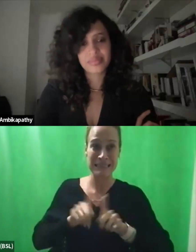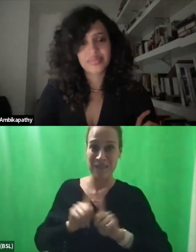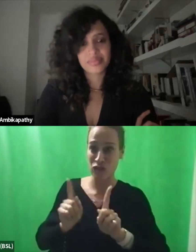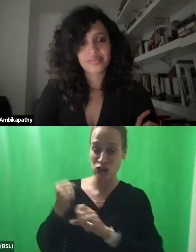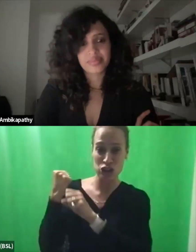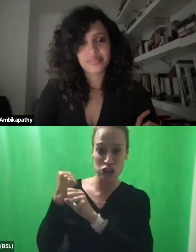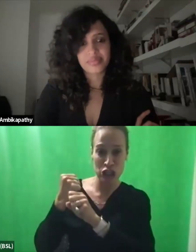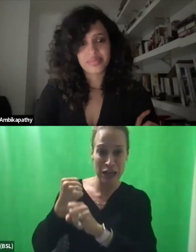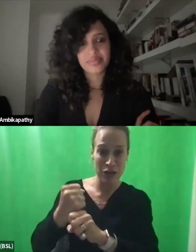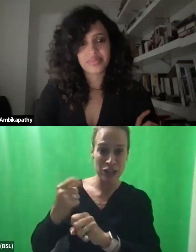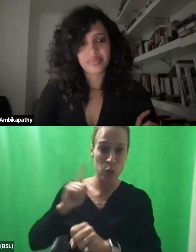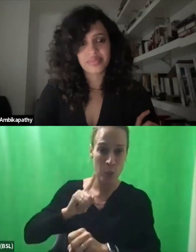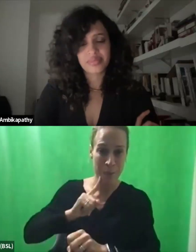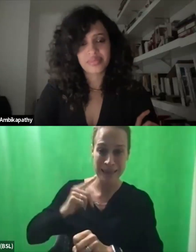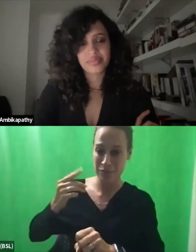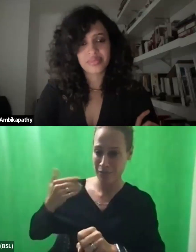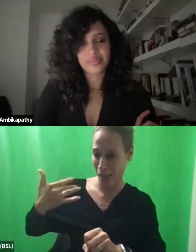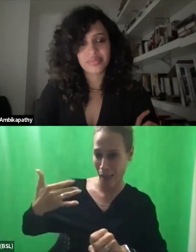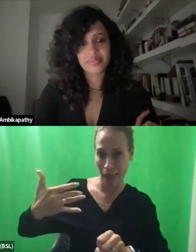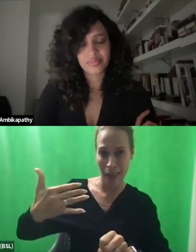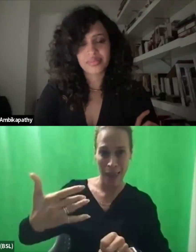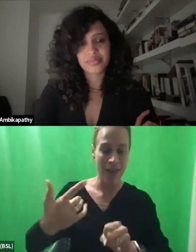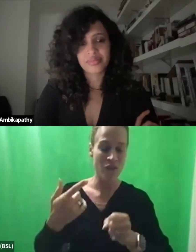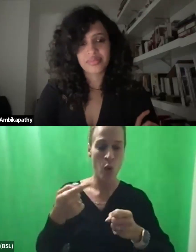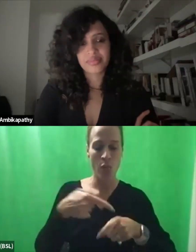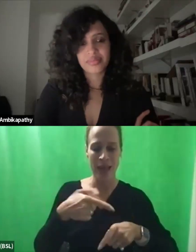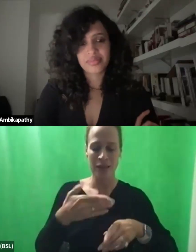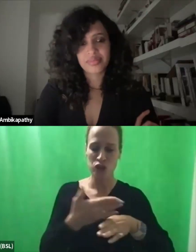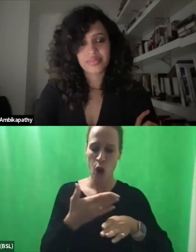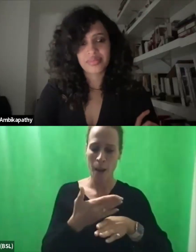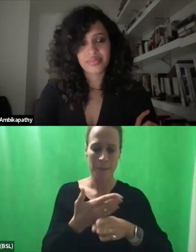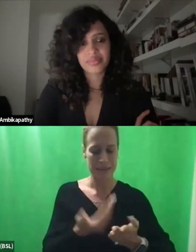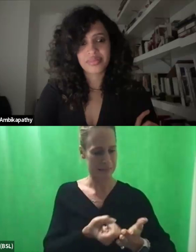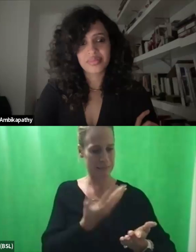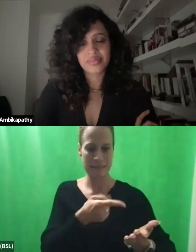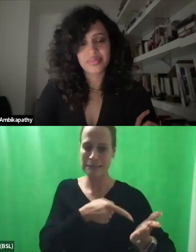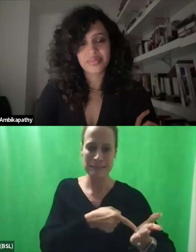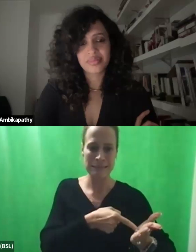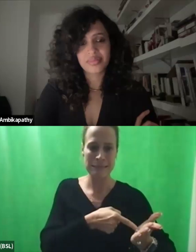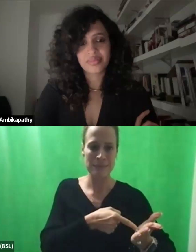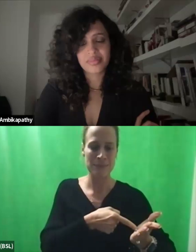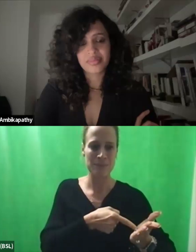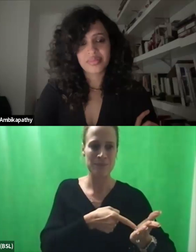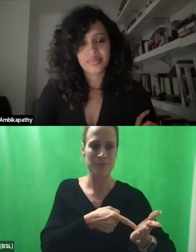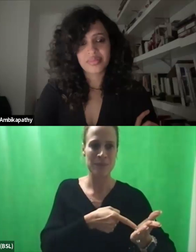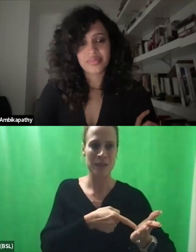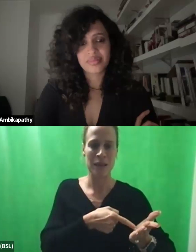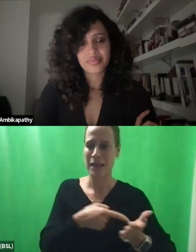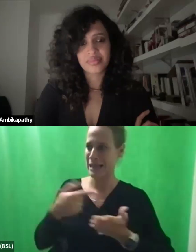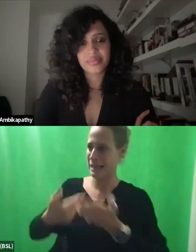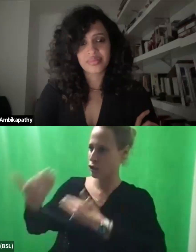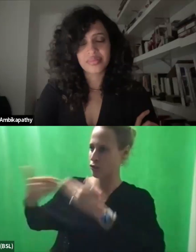that he mentions in one part doesn't come through in the historiography. So he gives value to